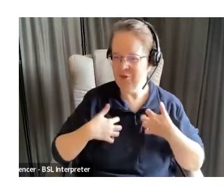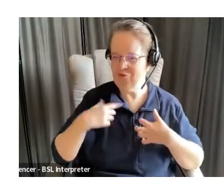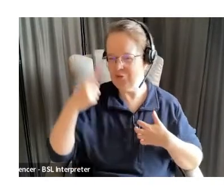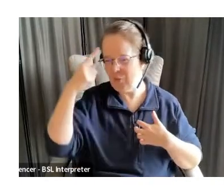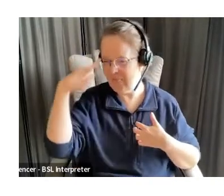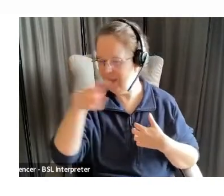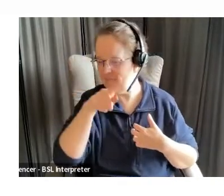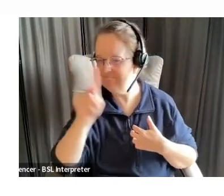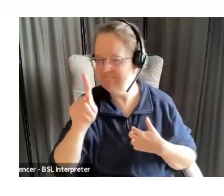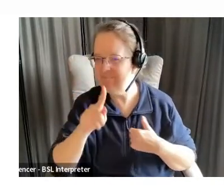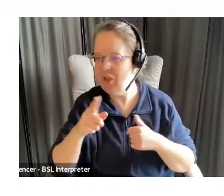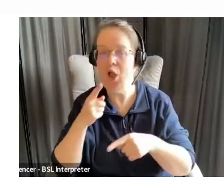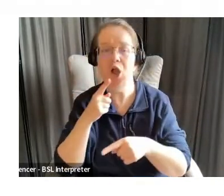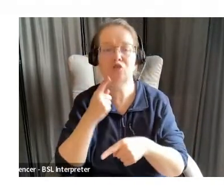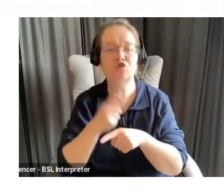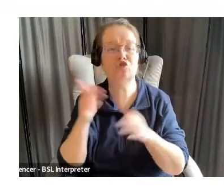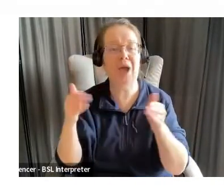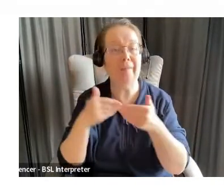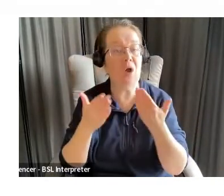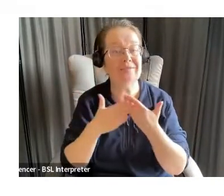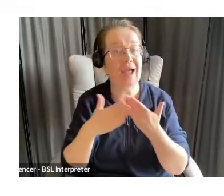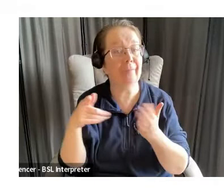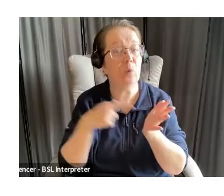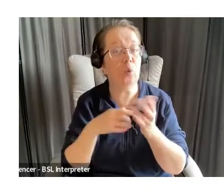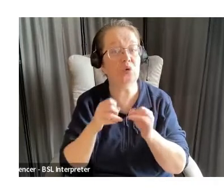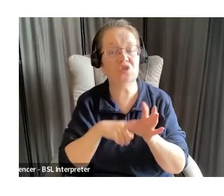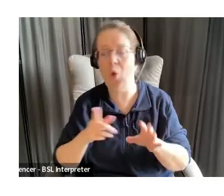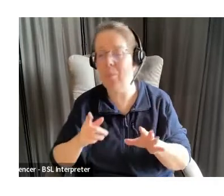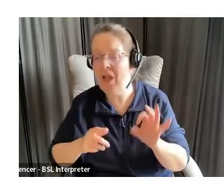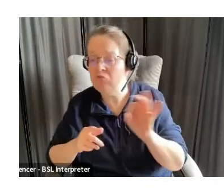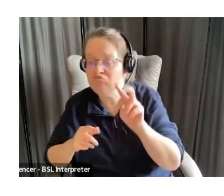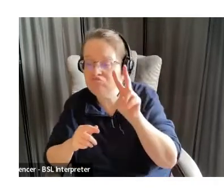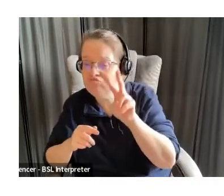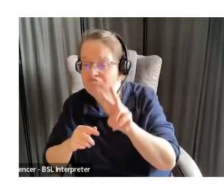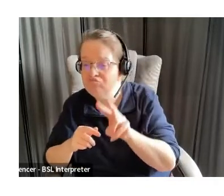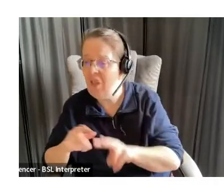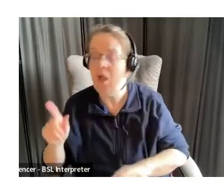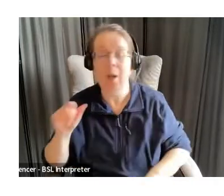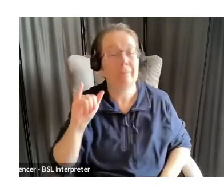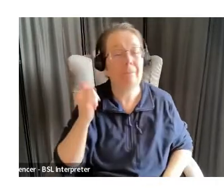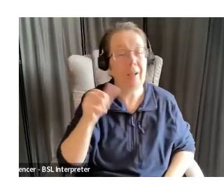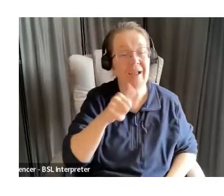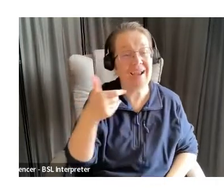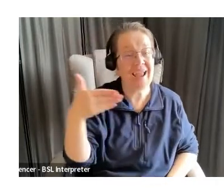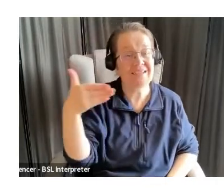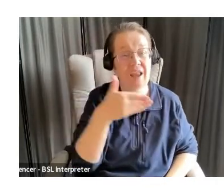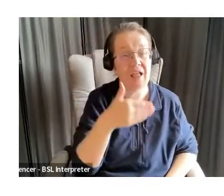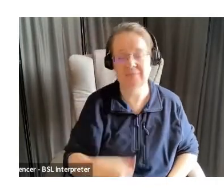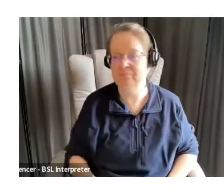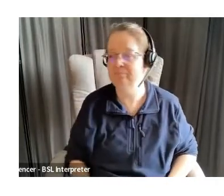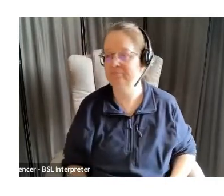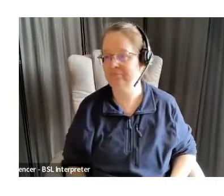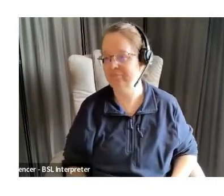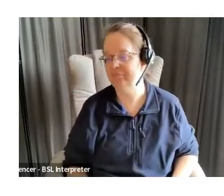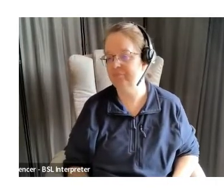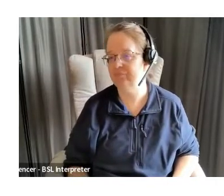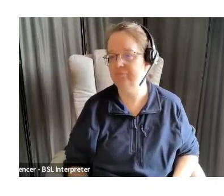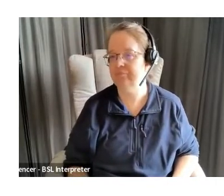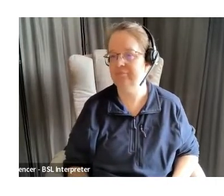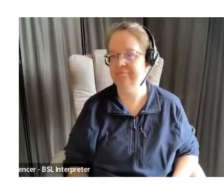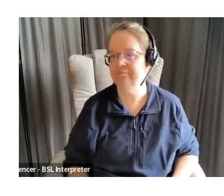Anything else in the chat box, Toby? Not really. Should we carry on to the next slide? Let's go to the next slide.